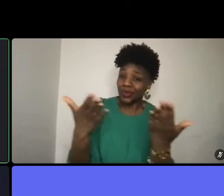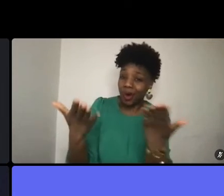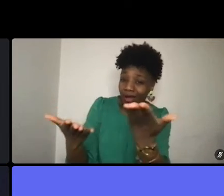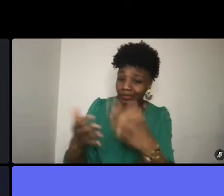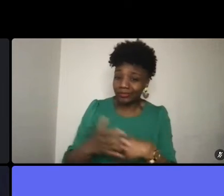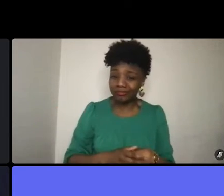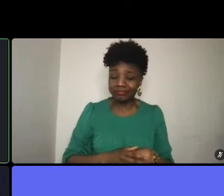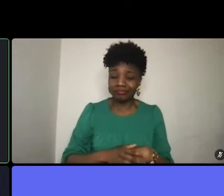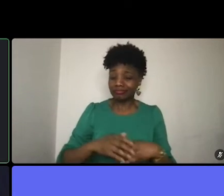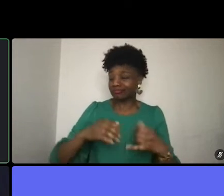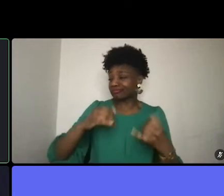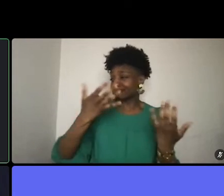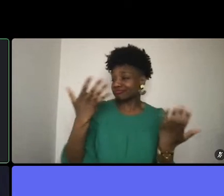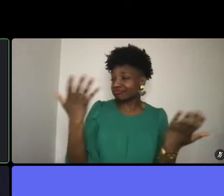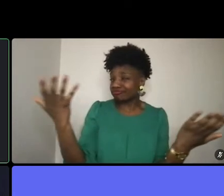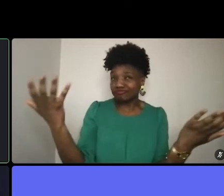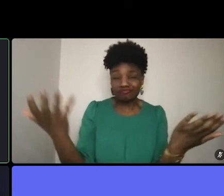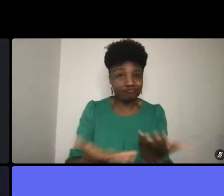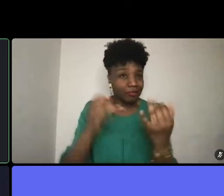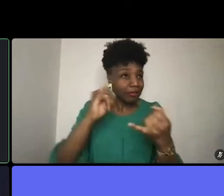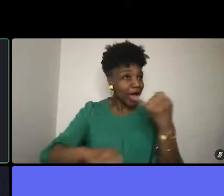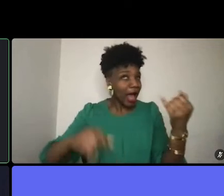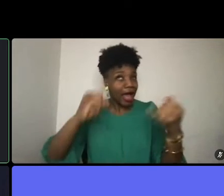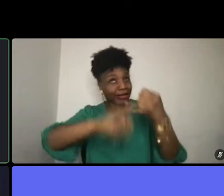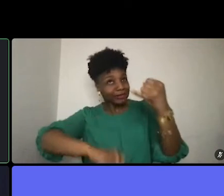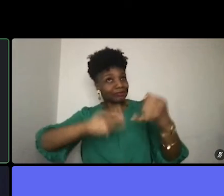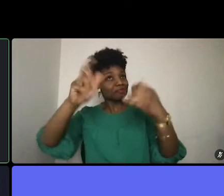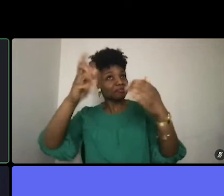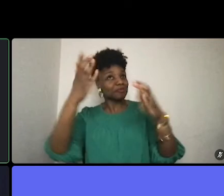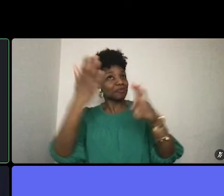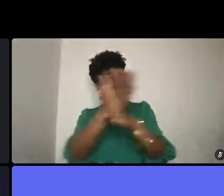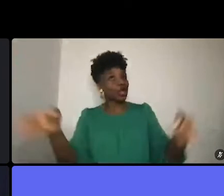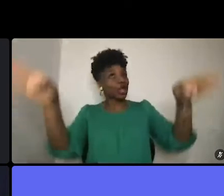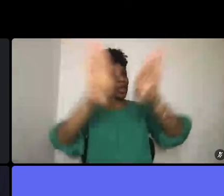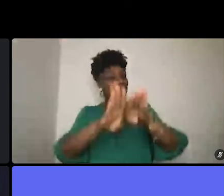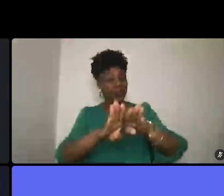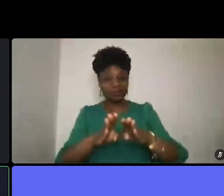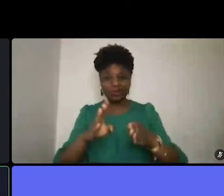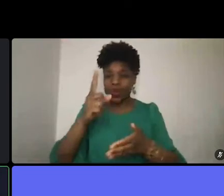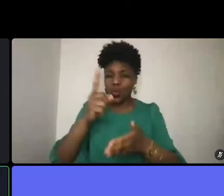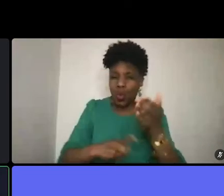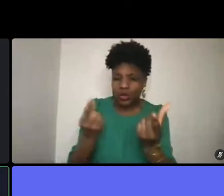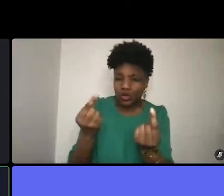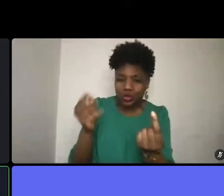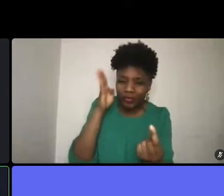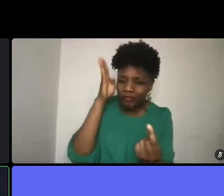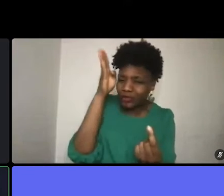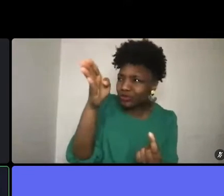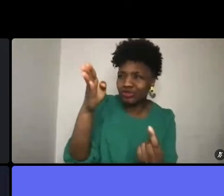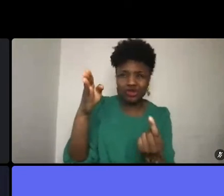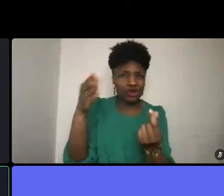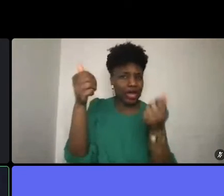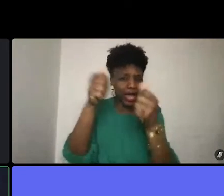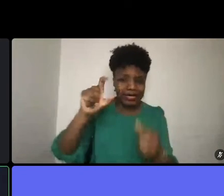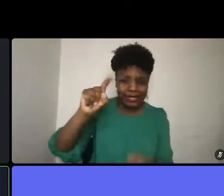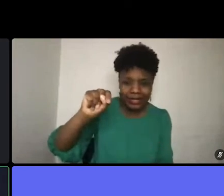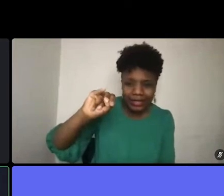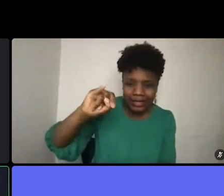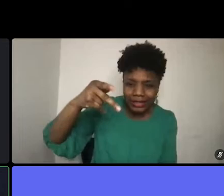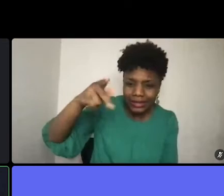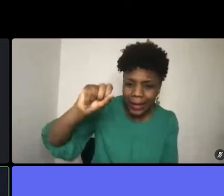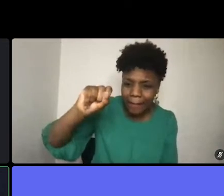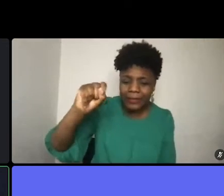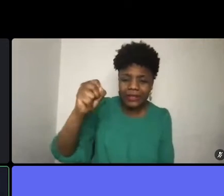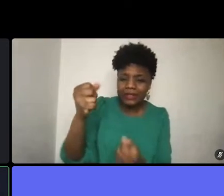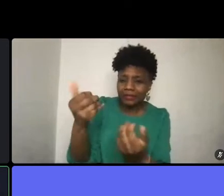people to know? Any type of, future endeavors that you want to share? Uh, just I would say